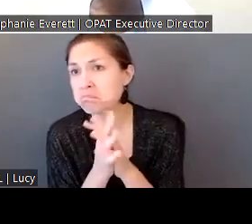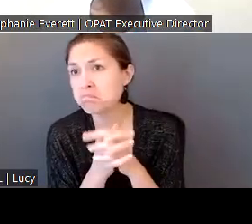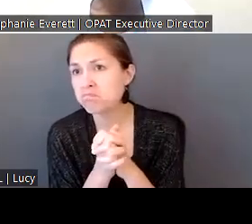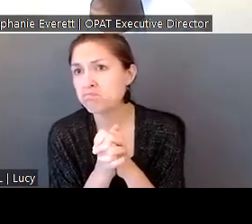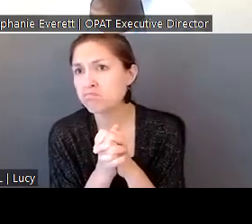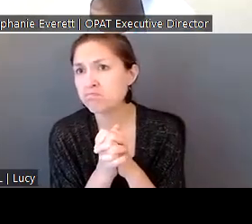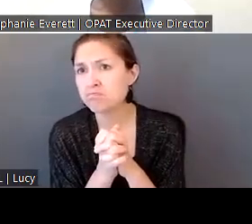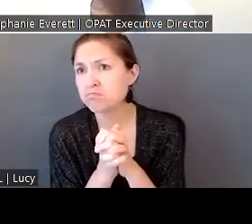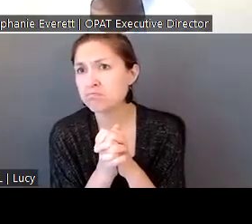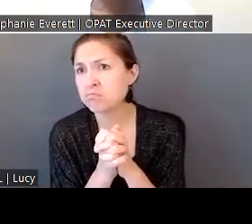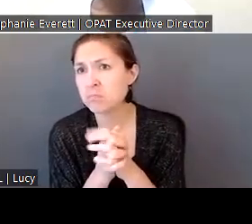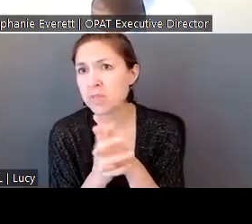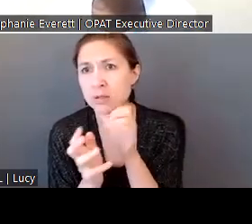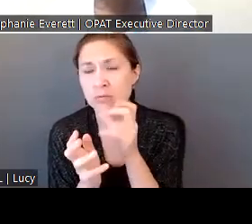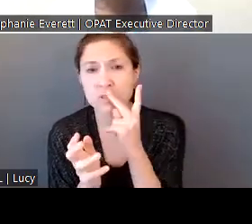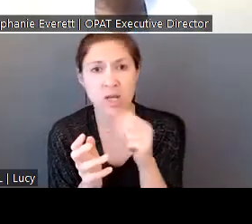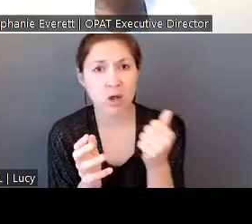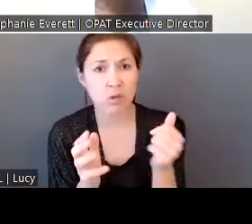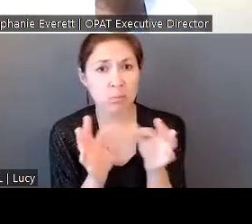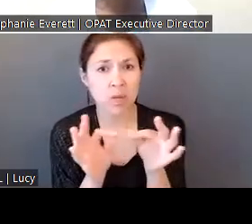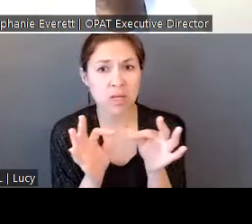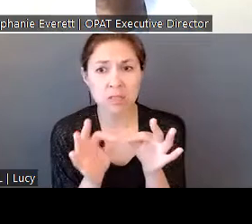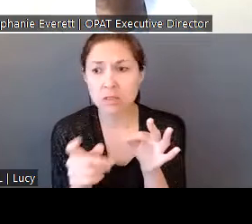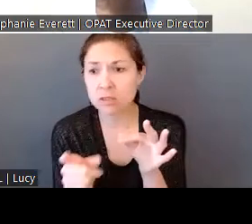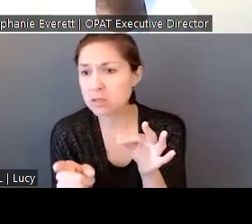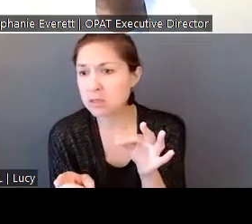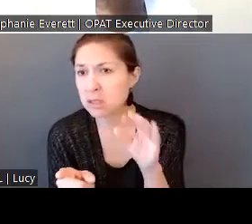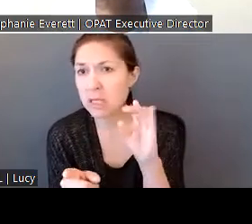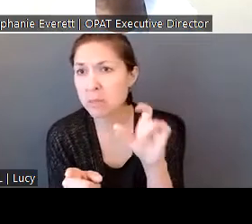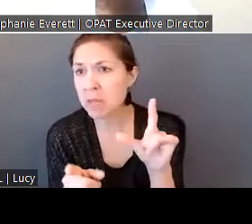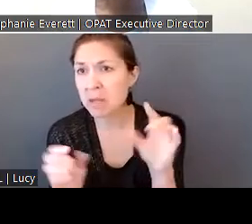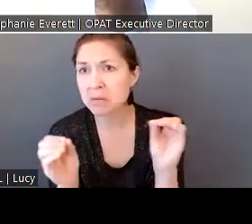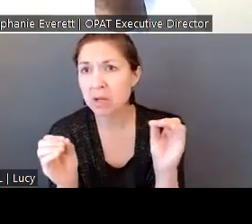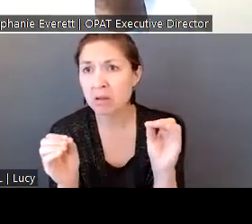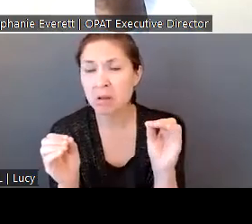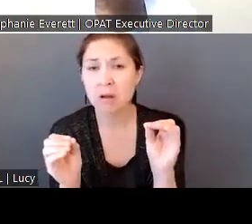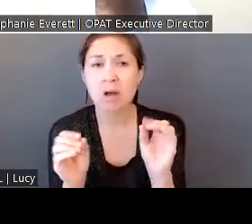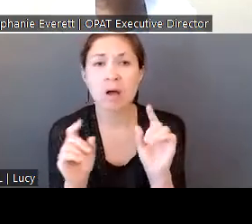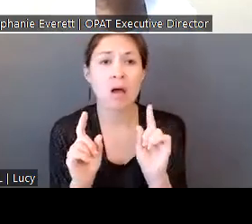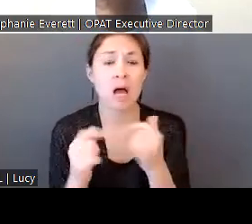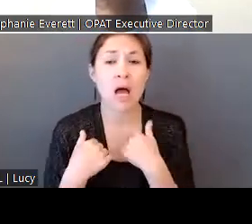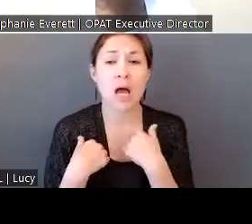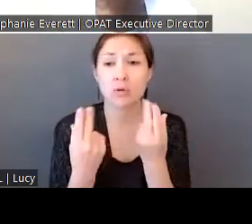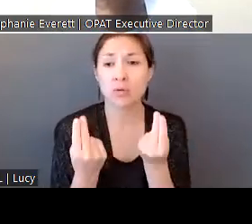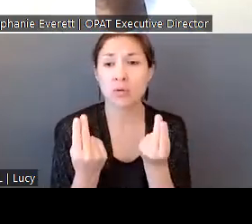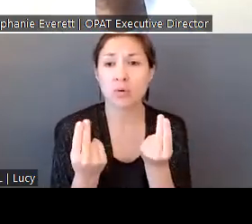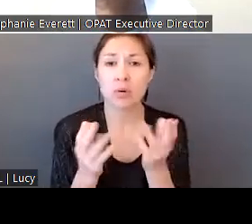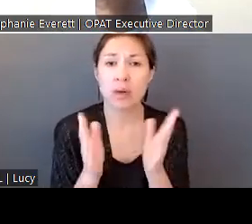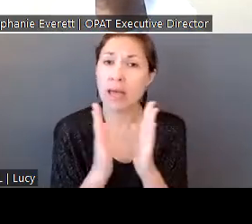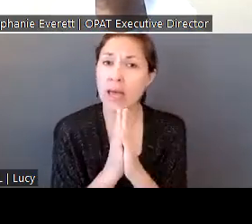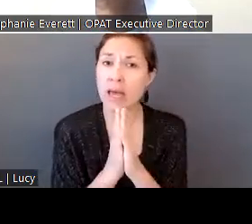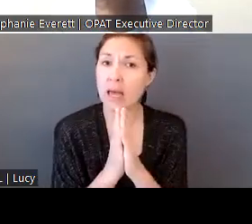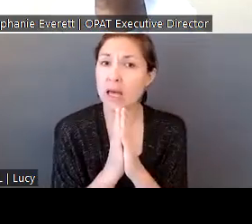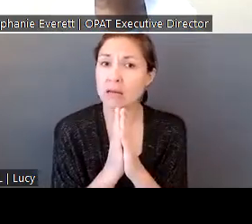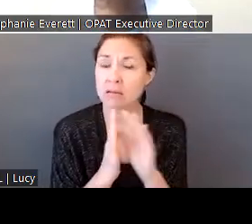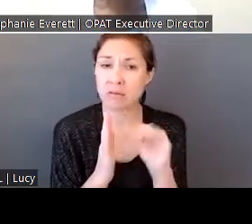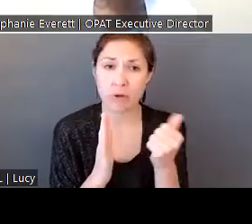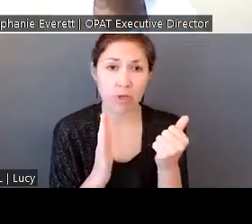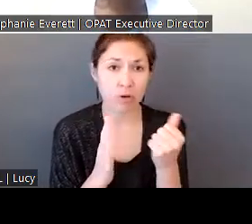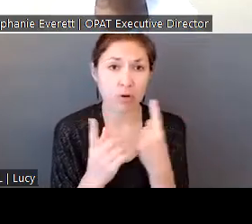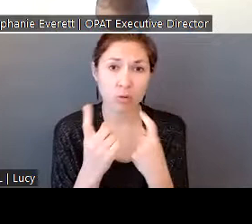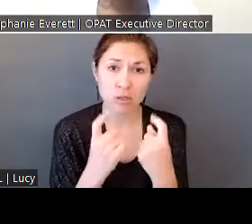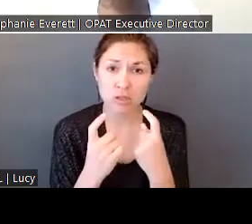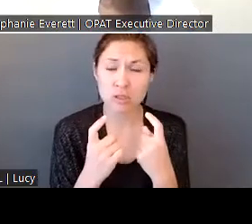messages coming in. So I will, again, ask that if there are any other comments